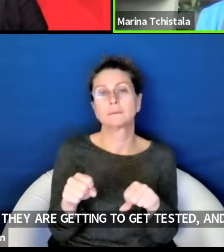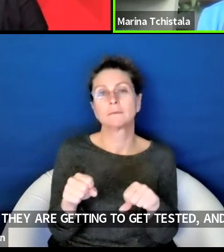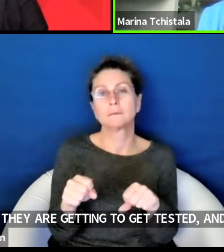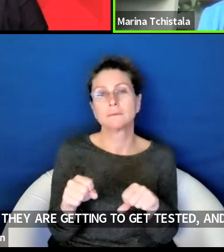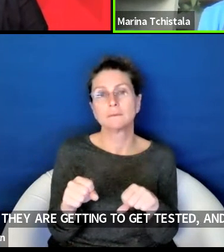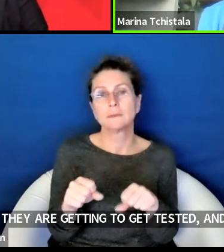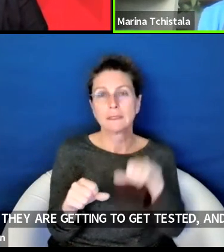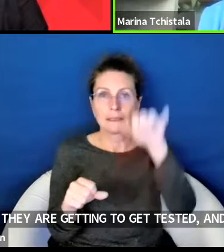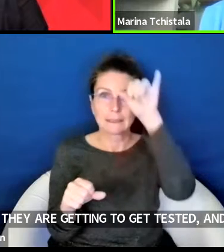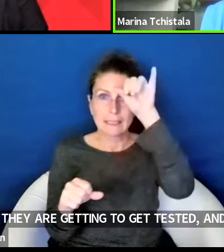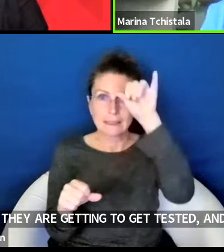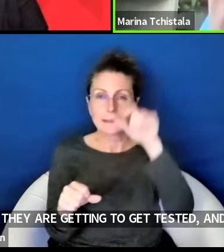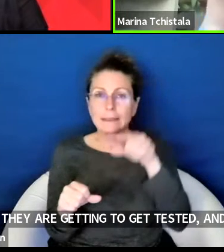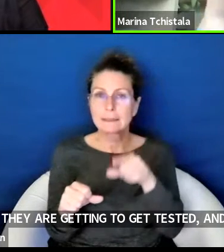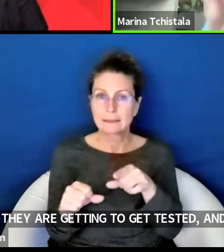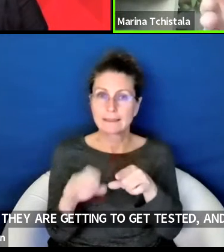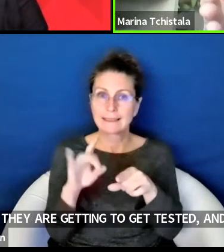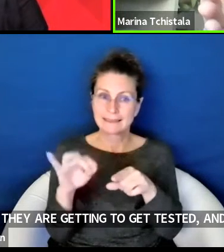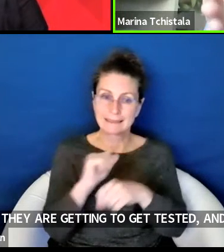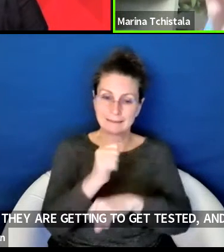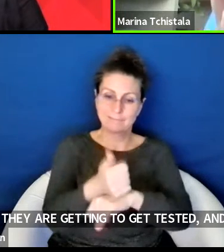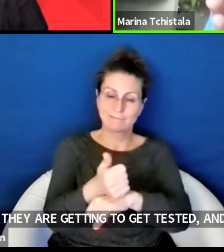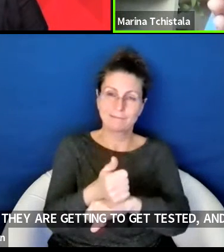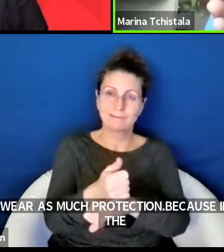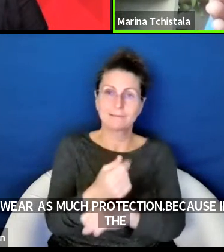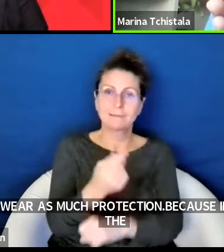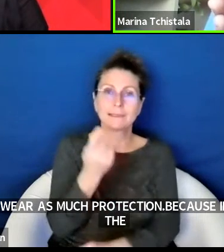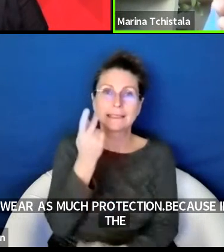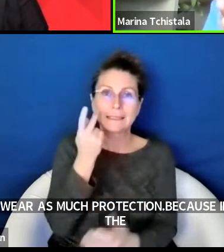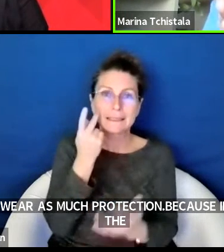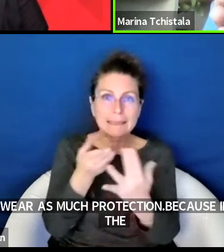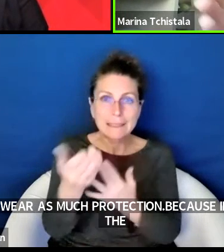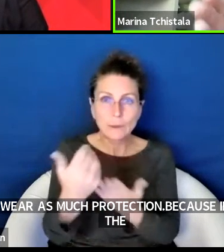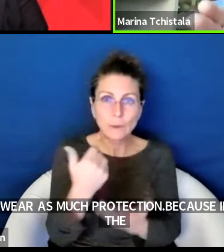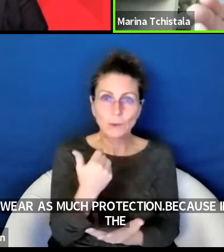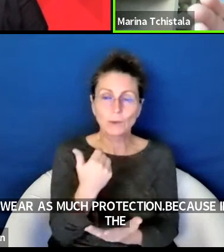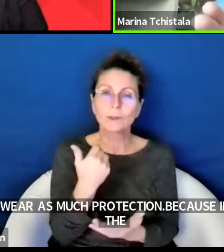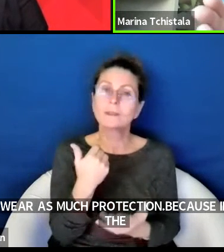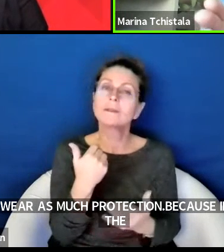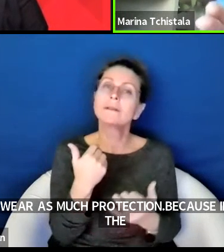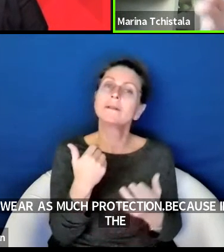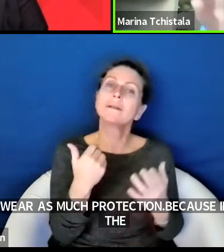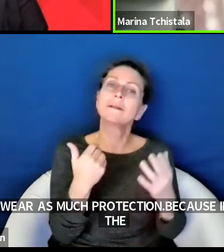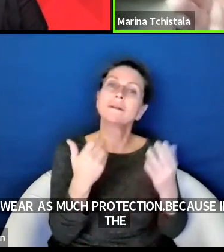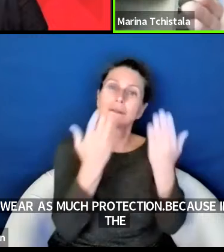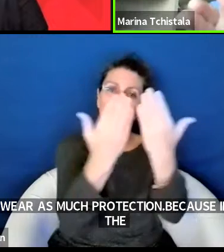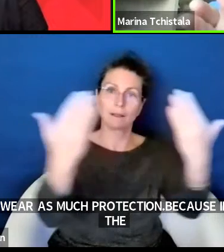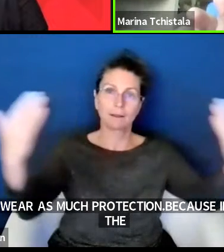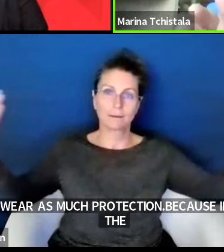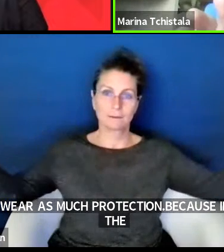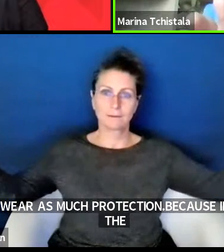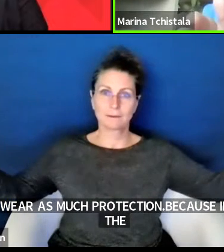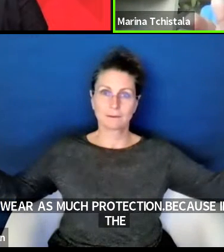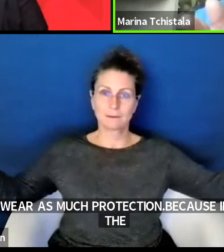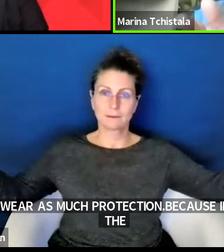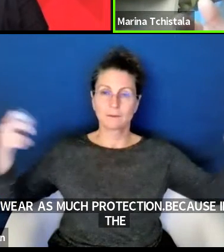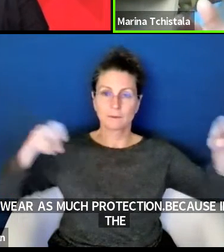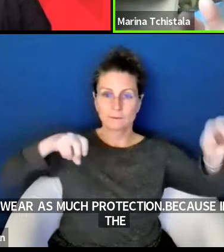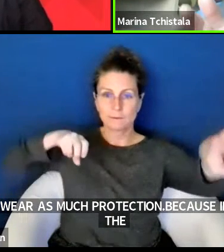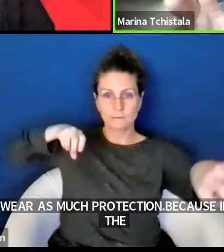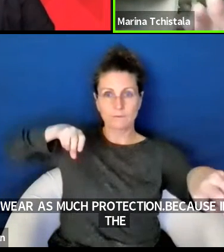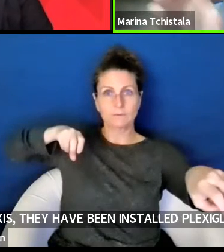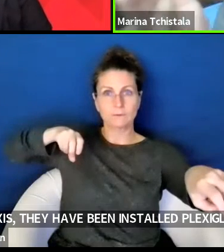taxis they have been installed the plexiglass dividers. So ideally, person should be under the plexiglass